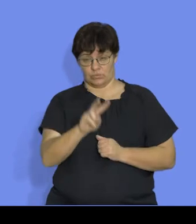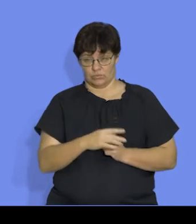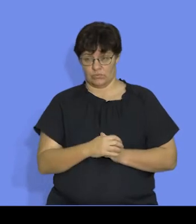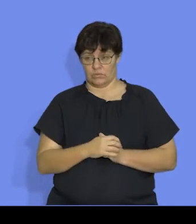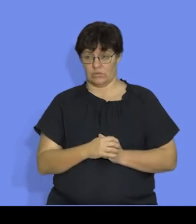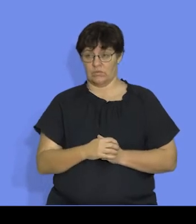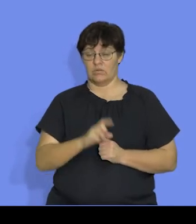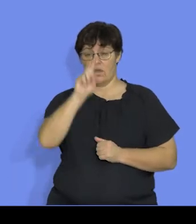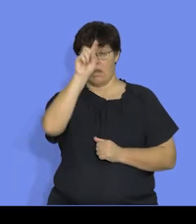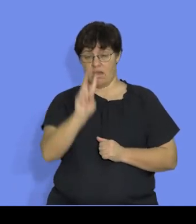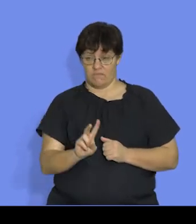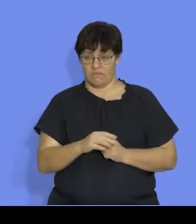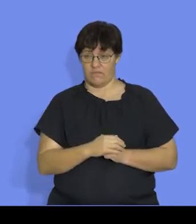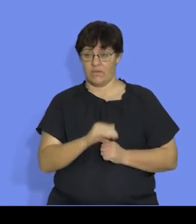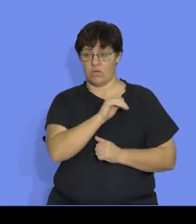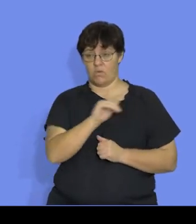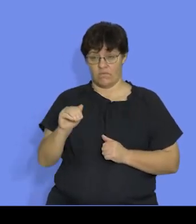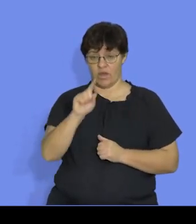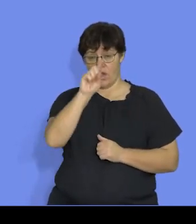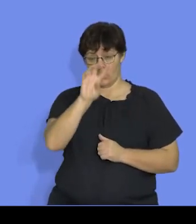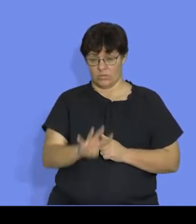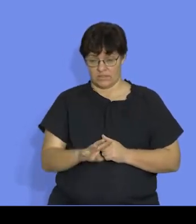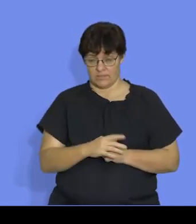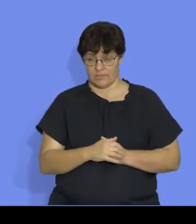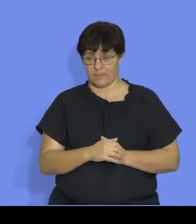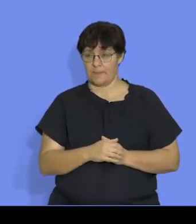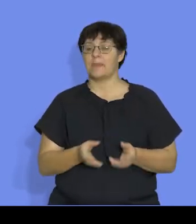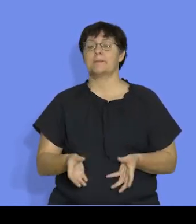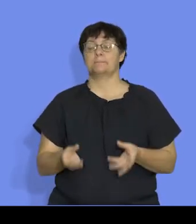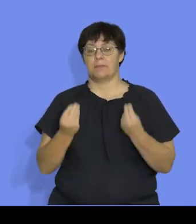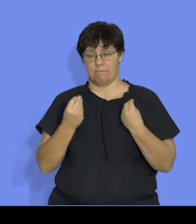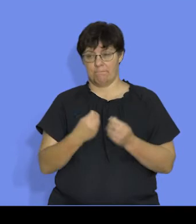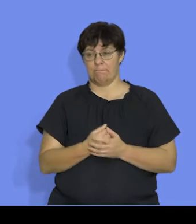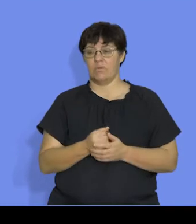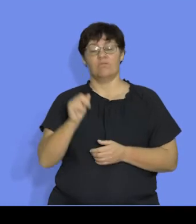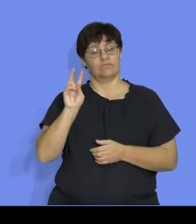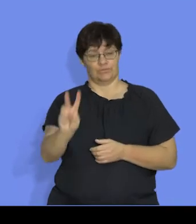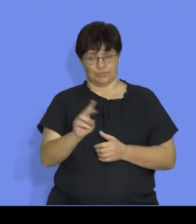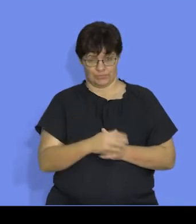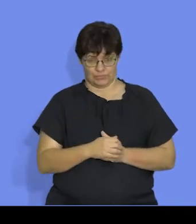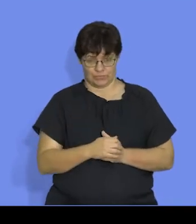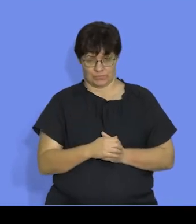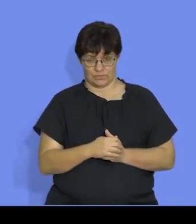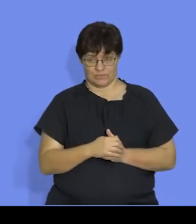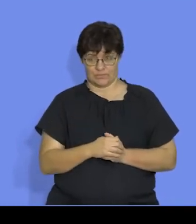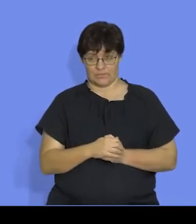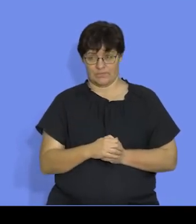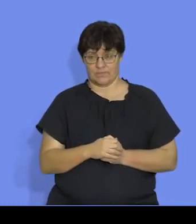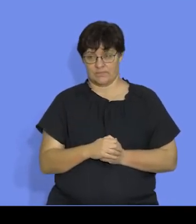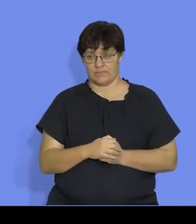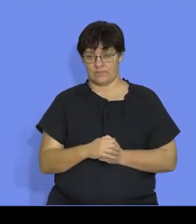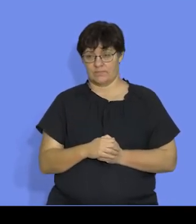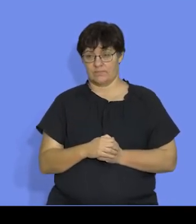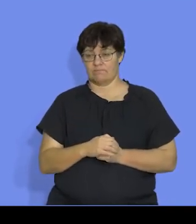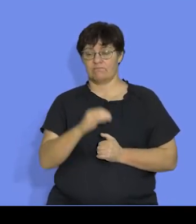which is 1/2 over a quarter, which will give me a common ratio of 2.